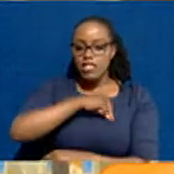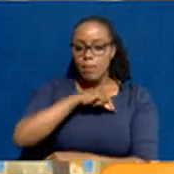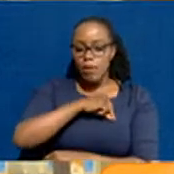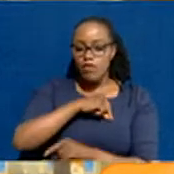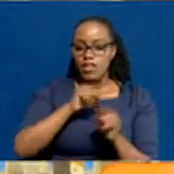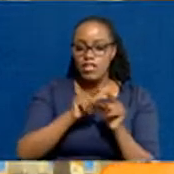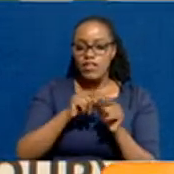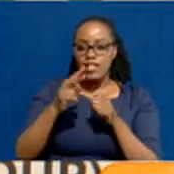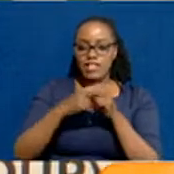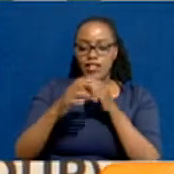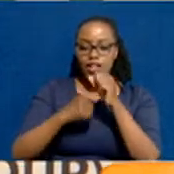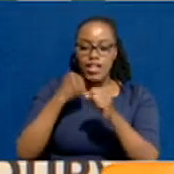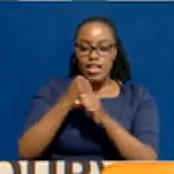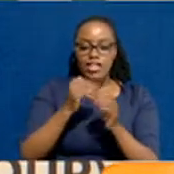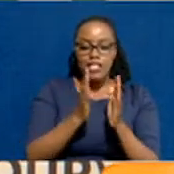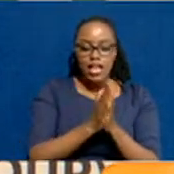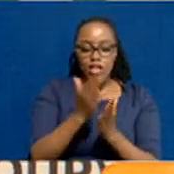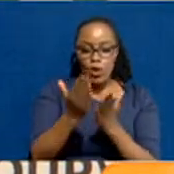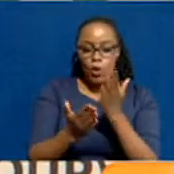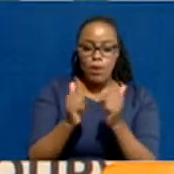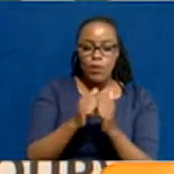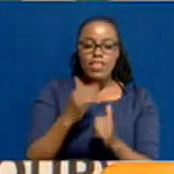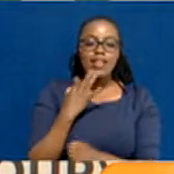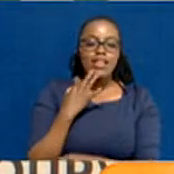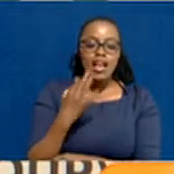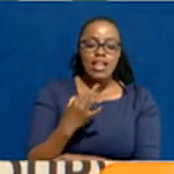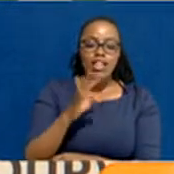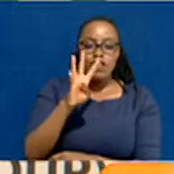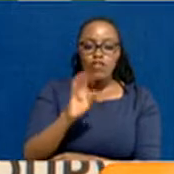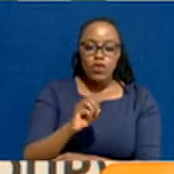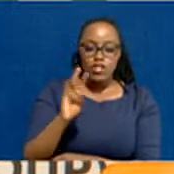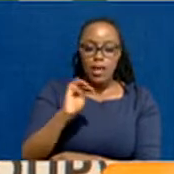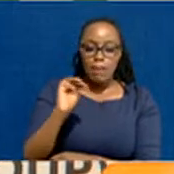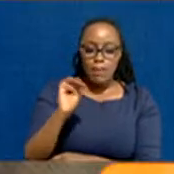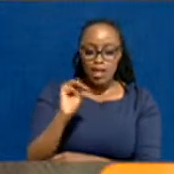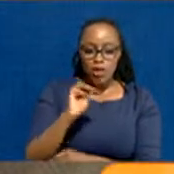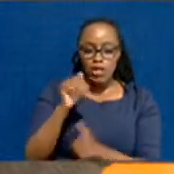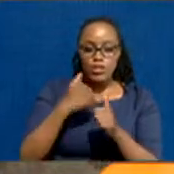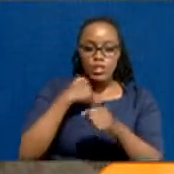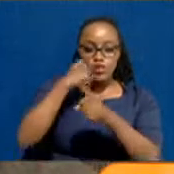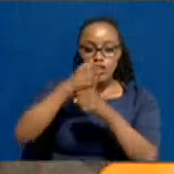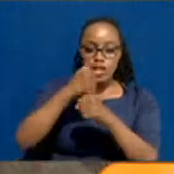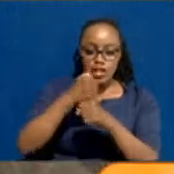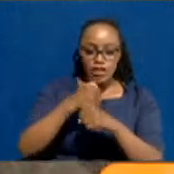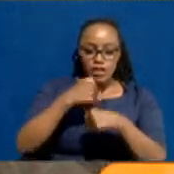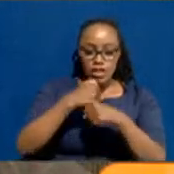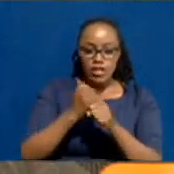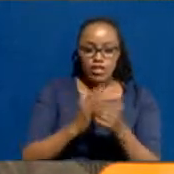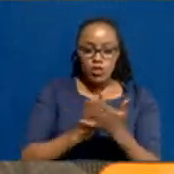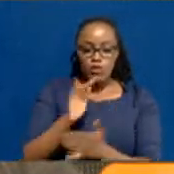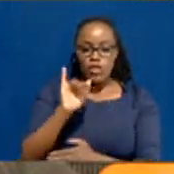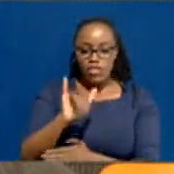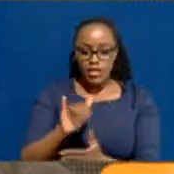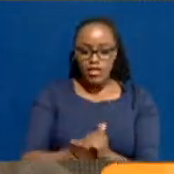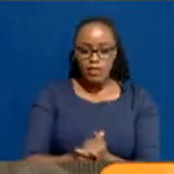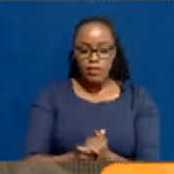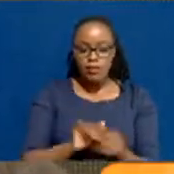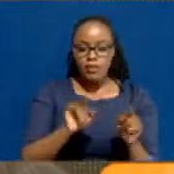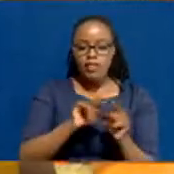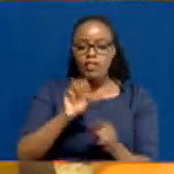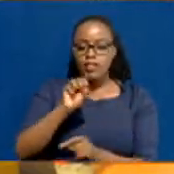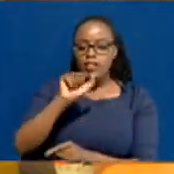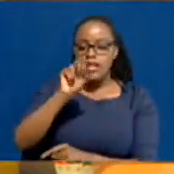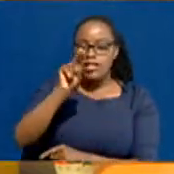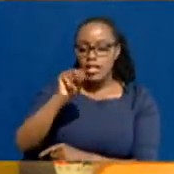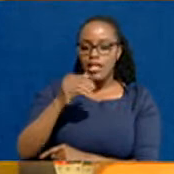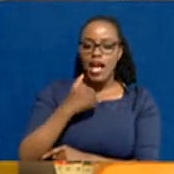in 7 years when compared to 340 million shillings posted in 2017. Sasini, however,